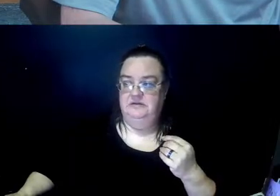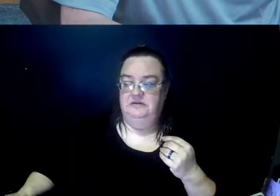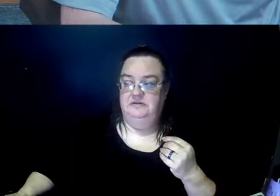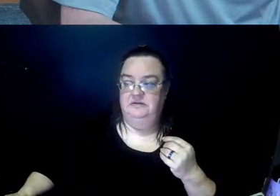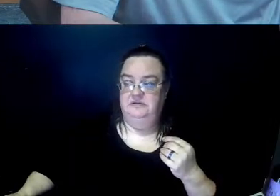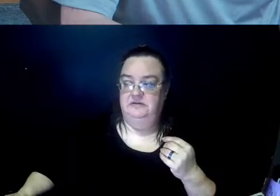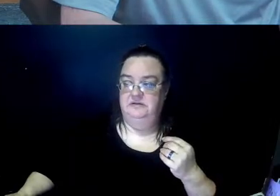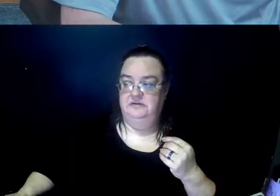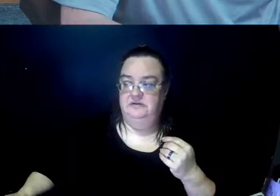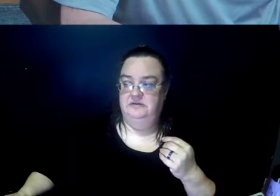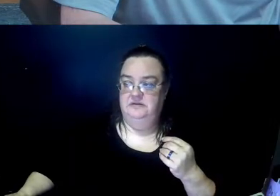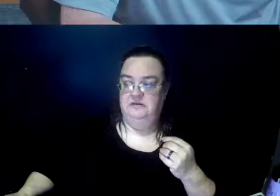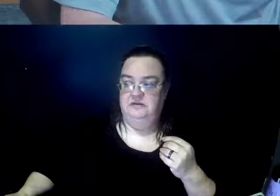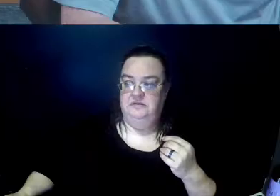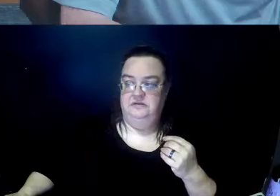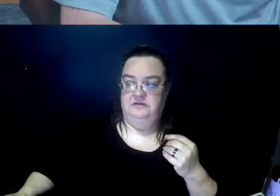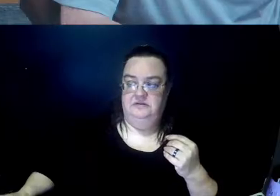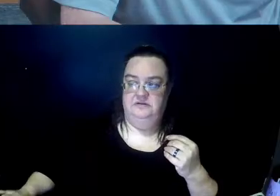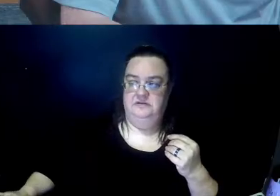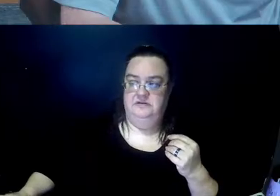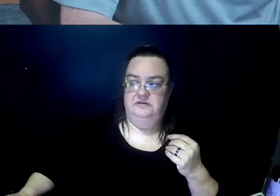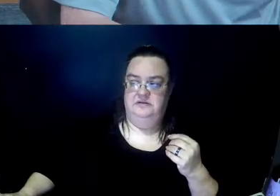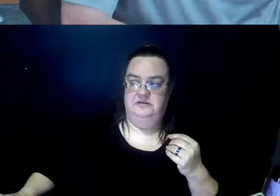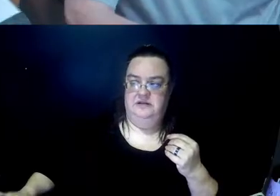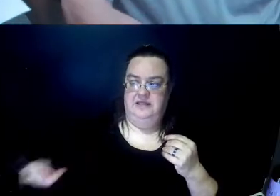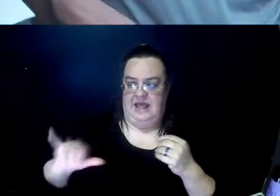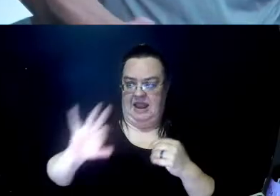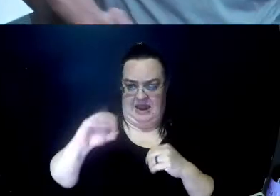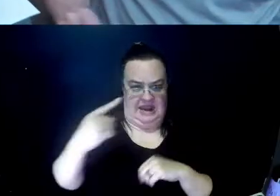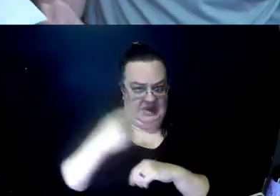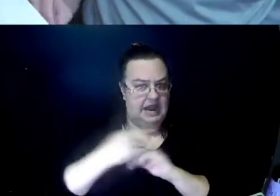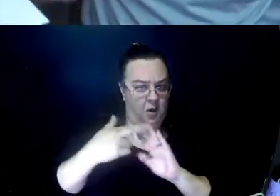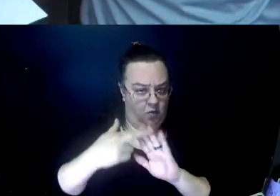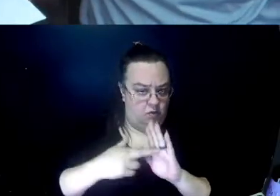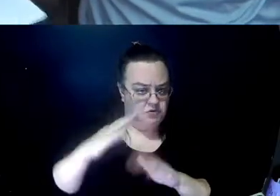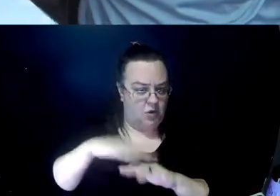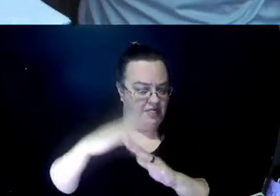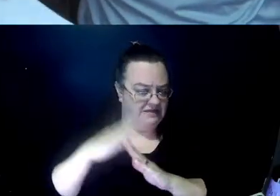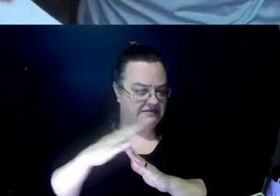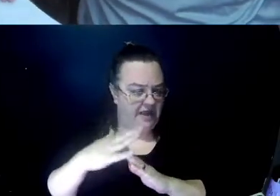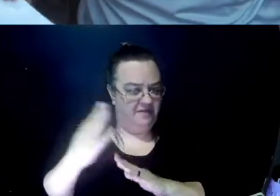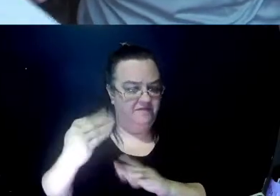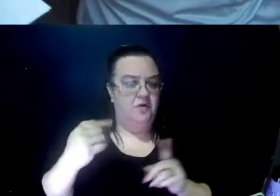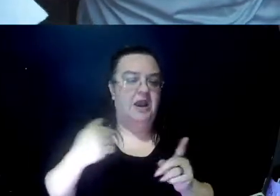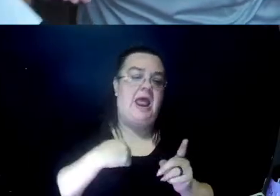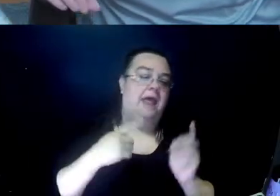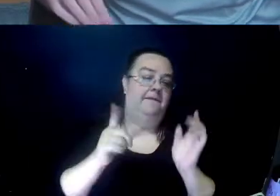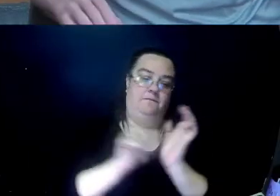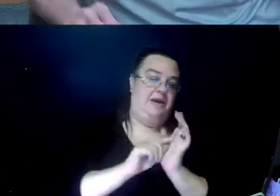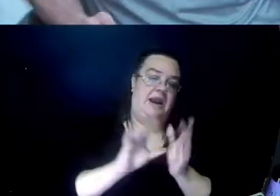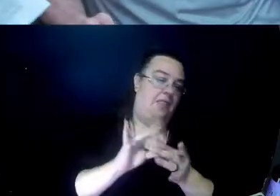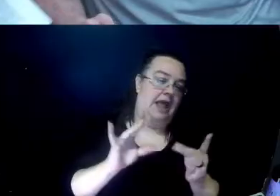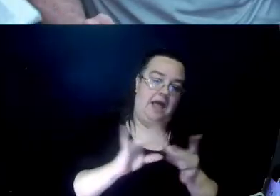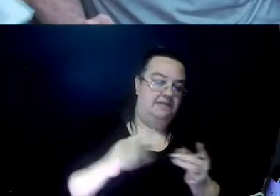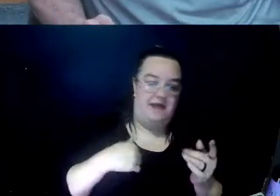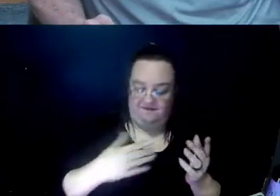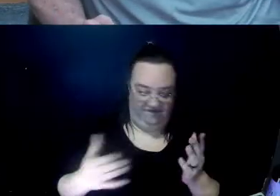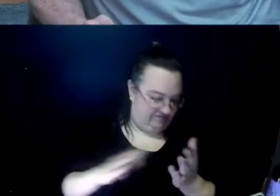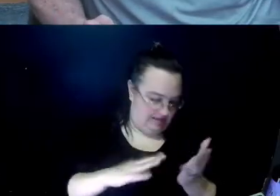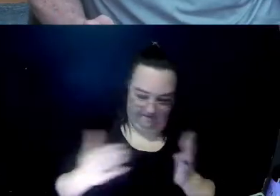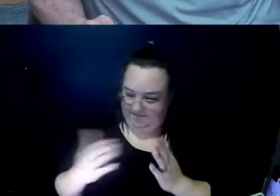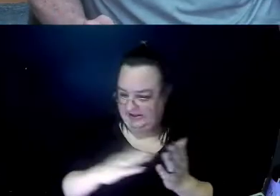that on the top of page 14, the 90-day rule, sorry, including county I'm and looking federal? at what I printed out because I printed out the comments, so now I'm flipping